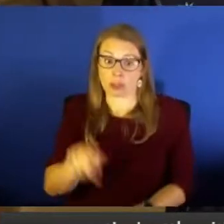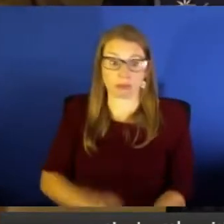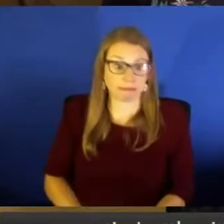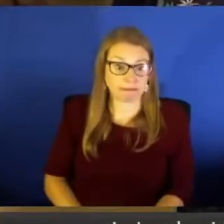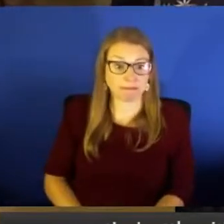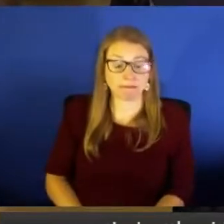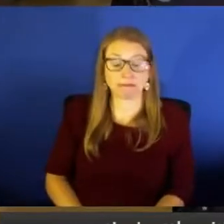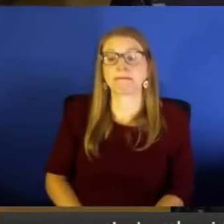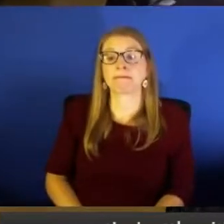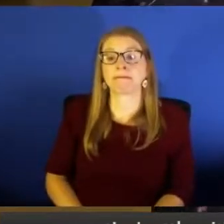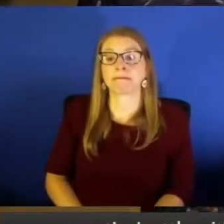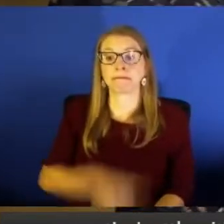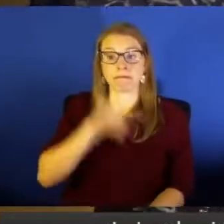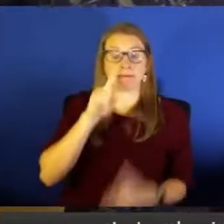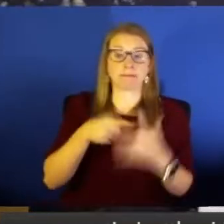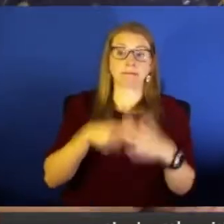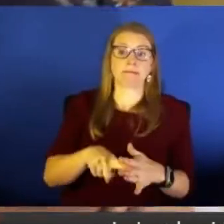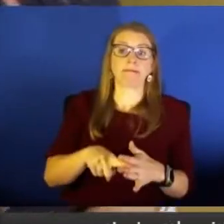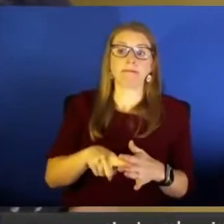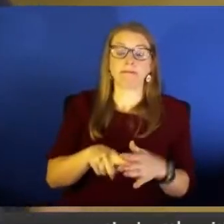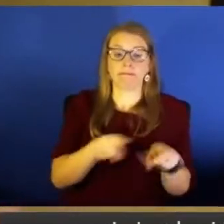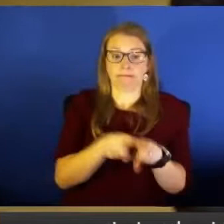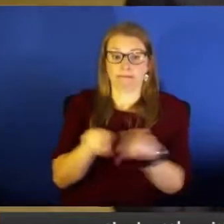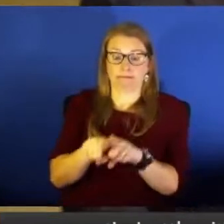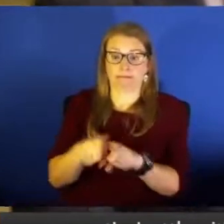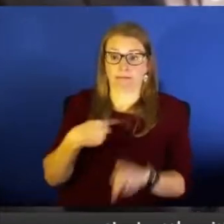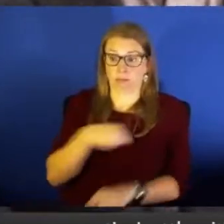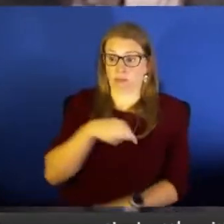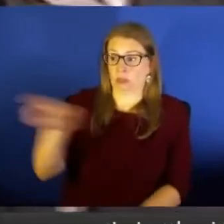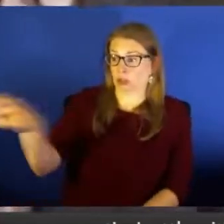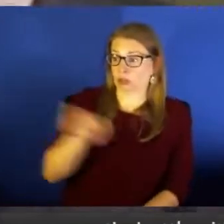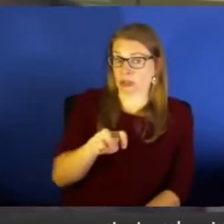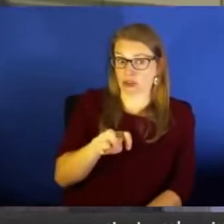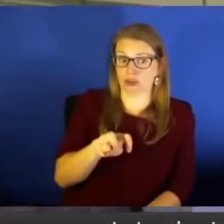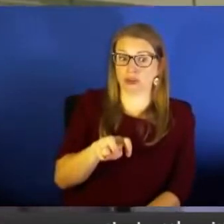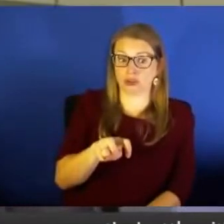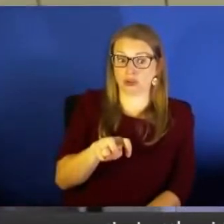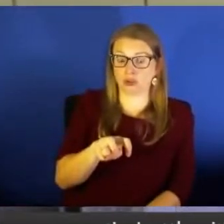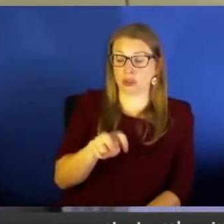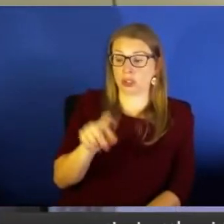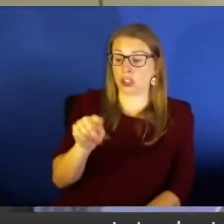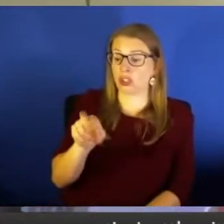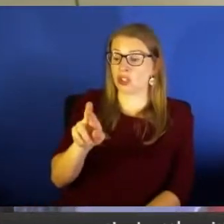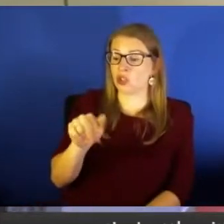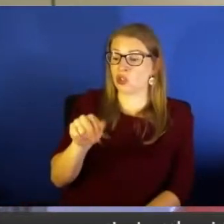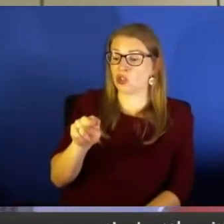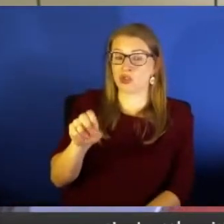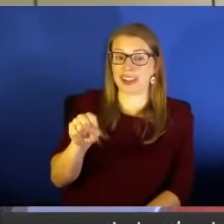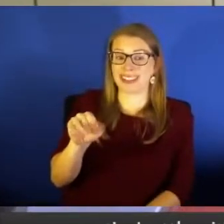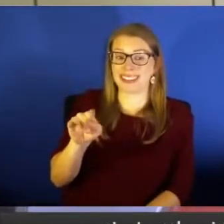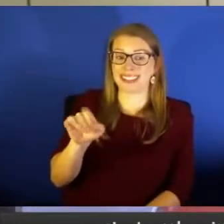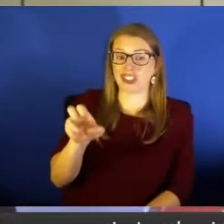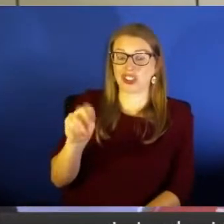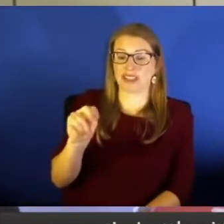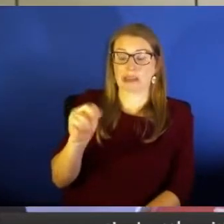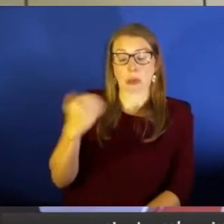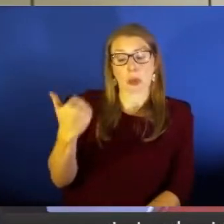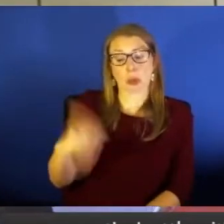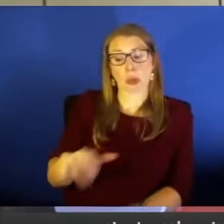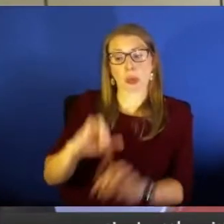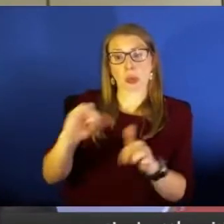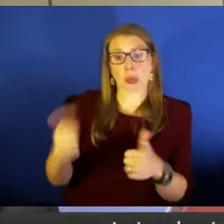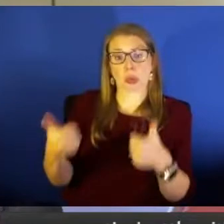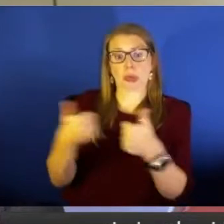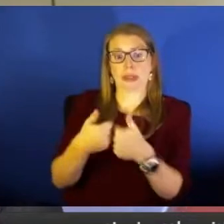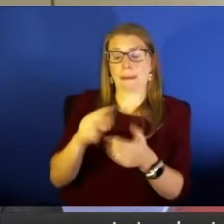starts as we transition out. Transitioning is such a challenge for so many people. It's this loss of